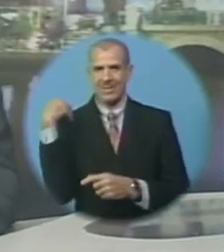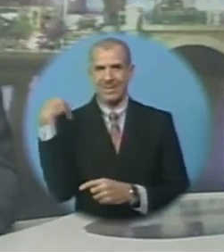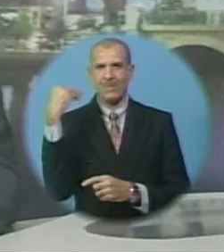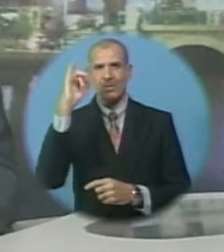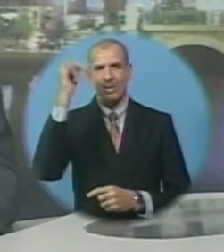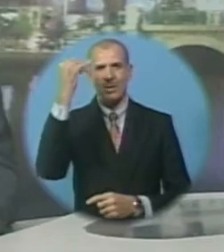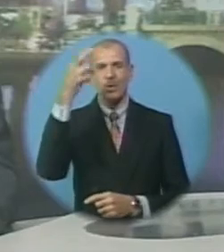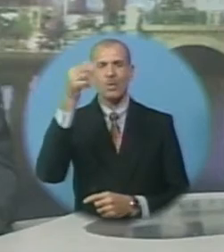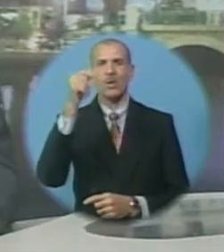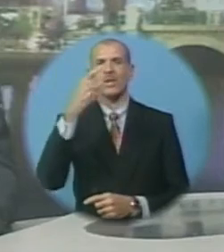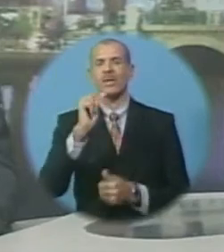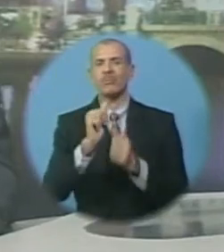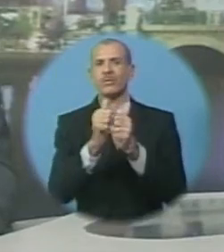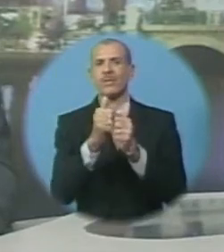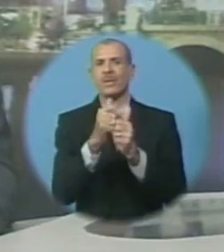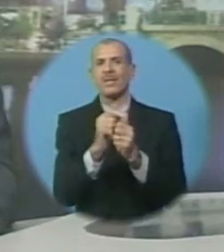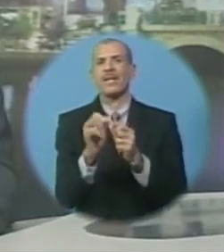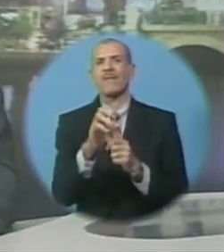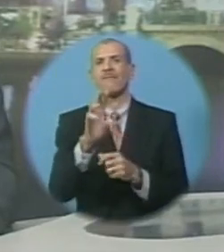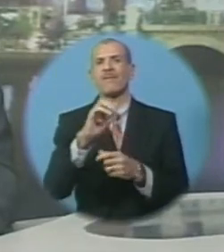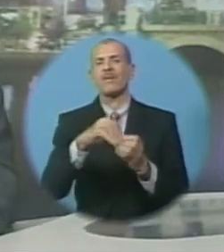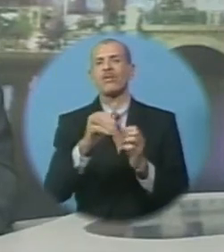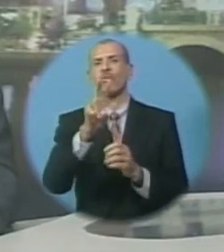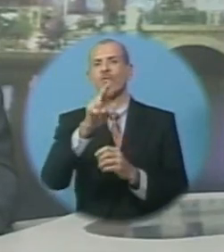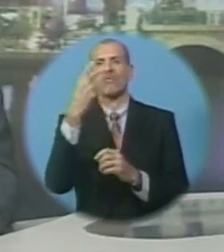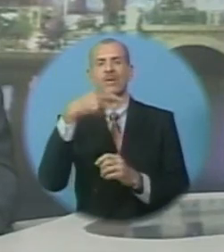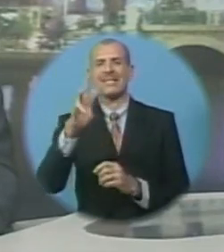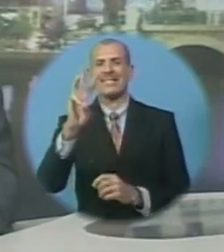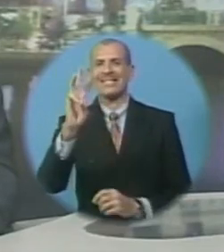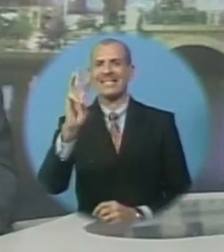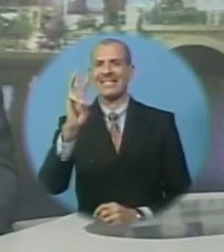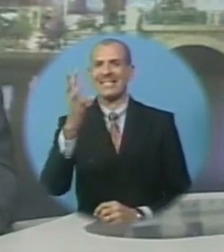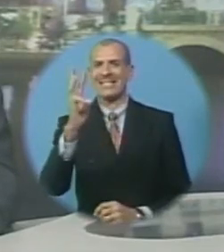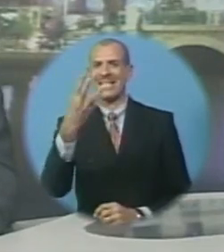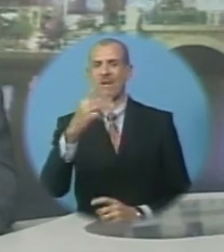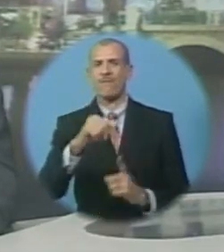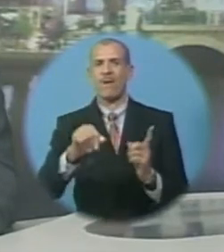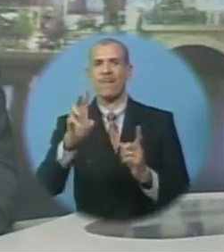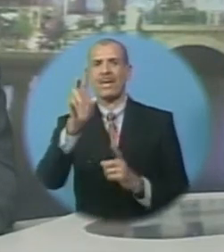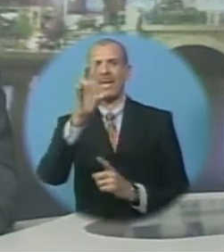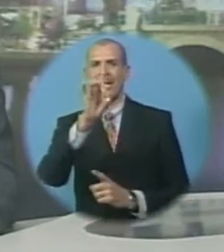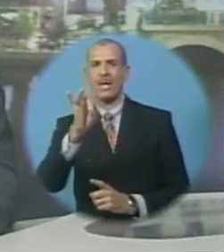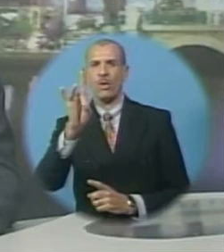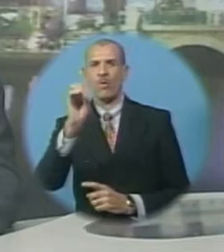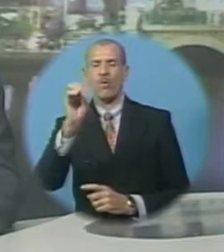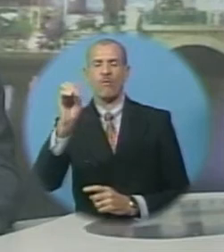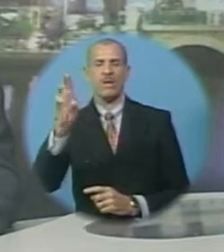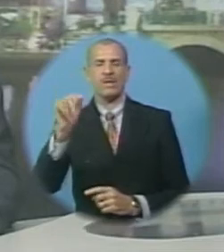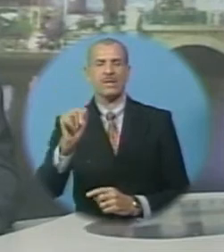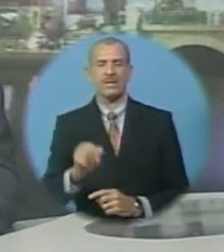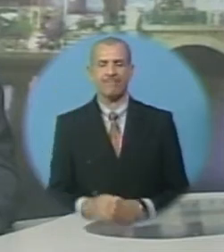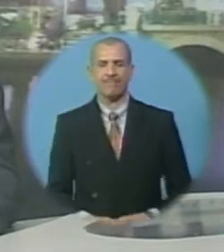the match with economical figures of 2 for 16 from 8 overs. Here's a look at the highlights.